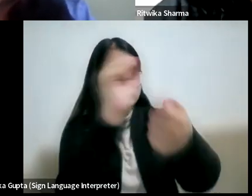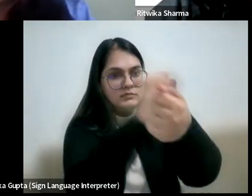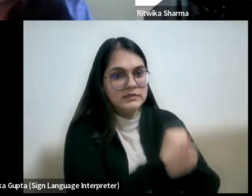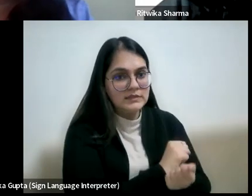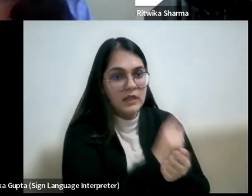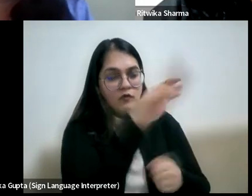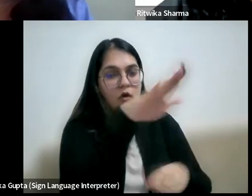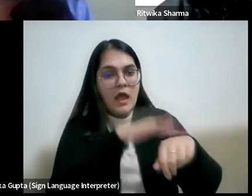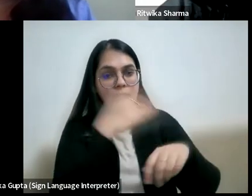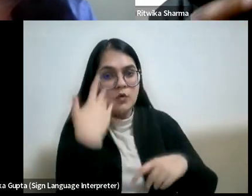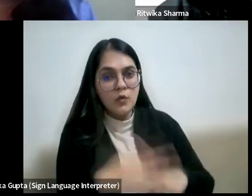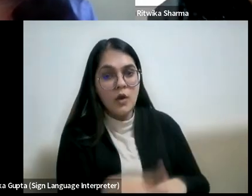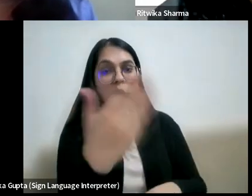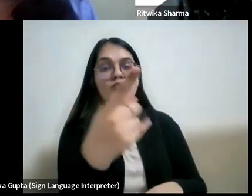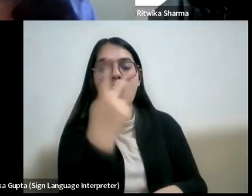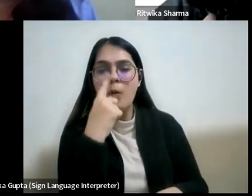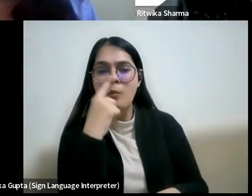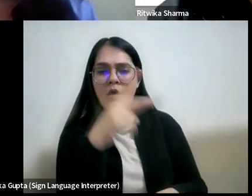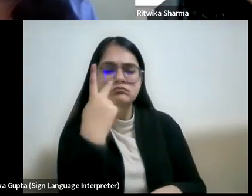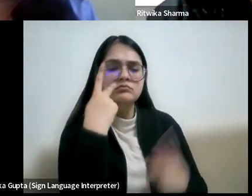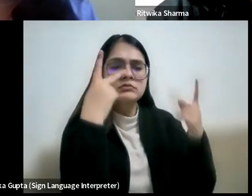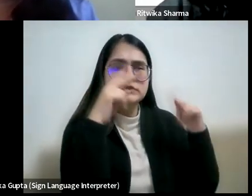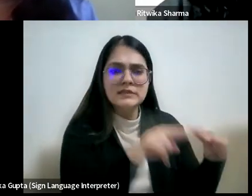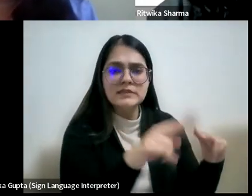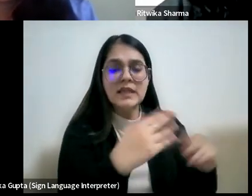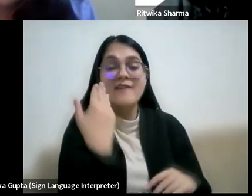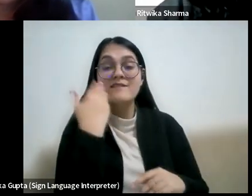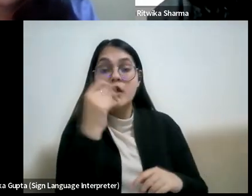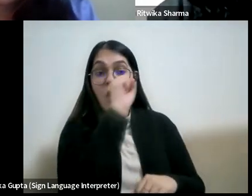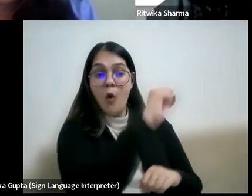direst of circumstances, when a certain lawyer is trying to